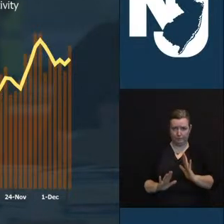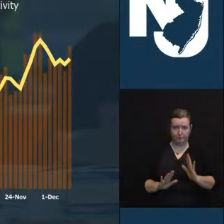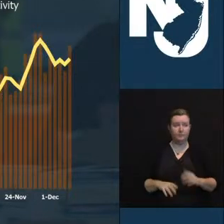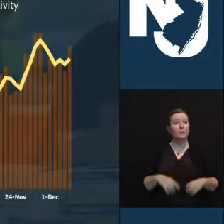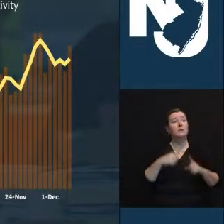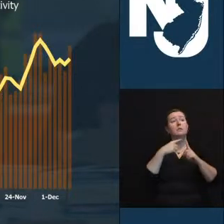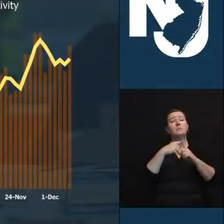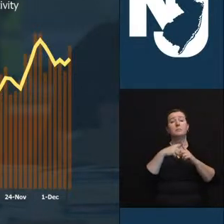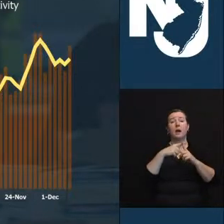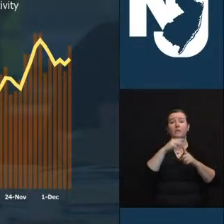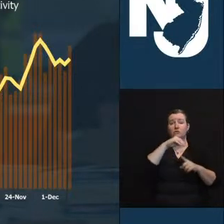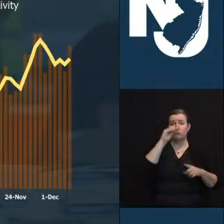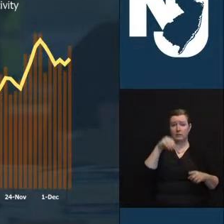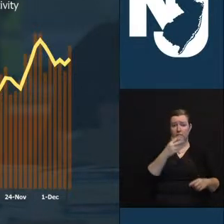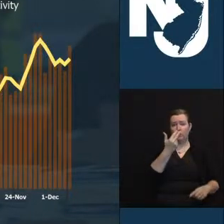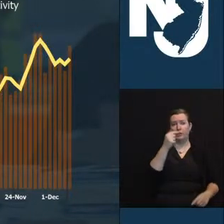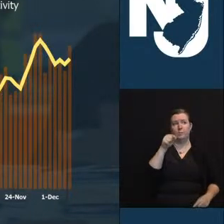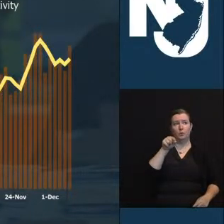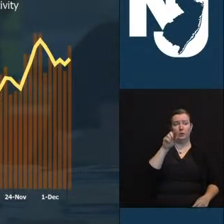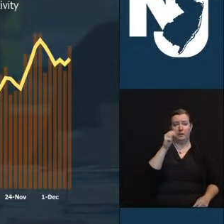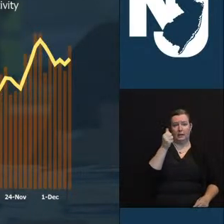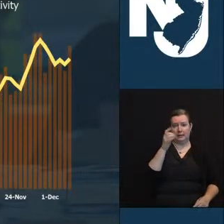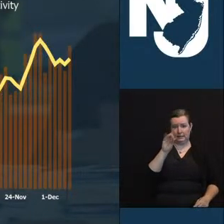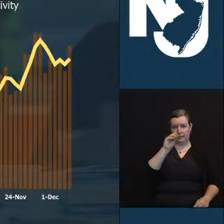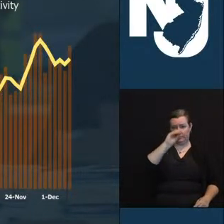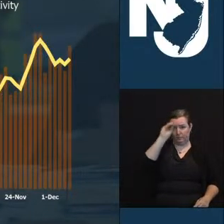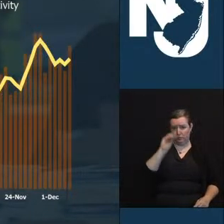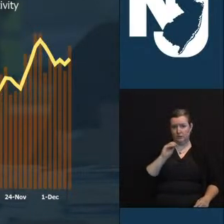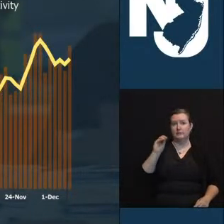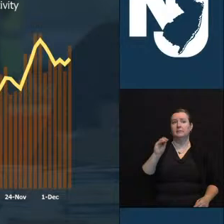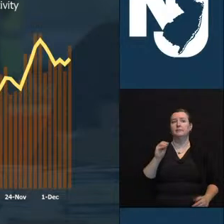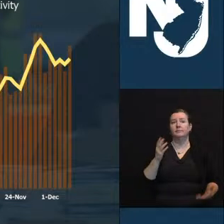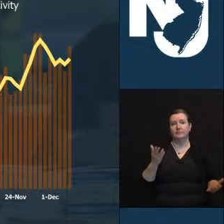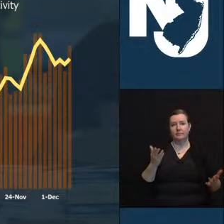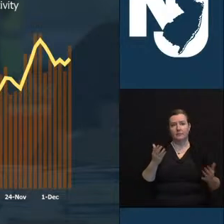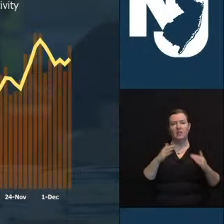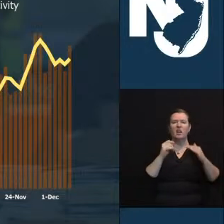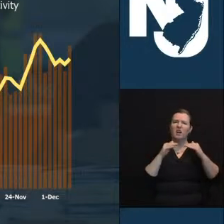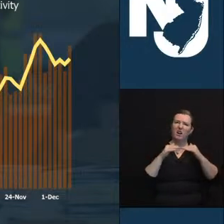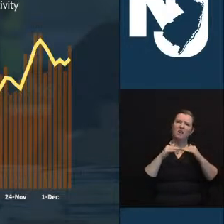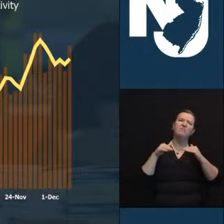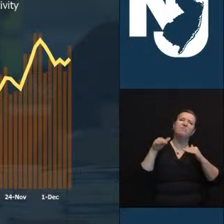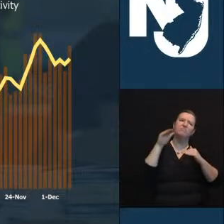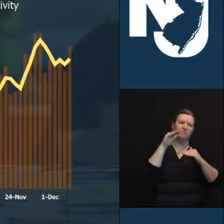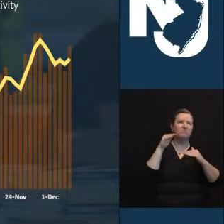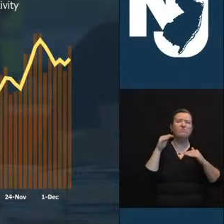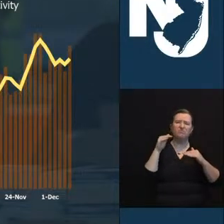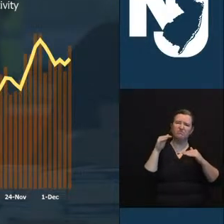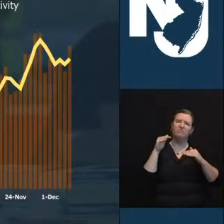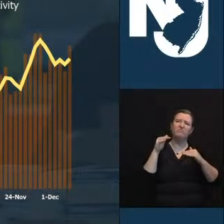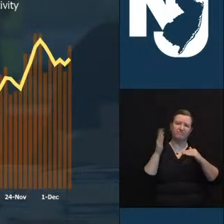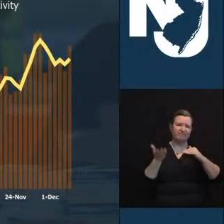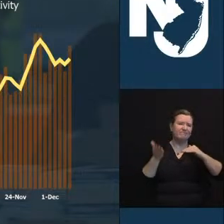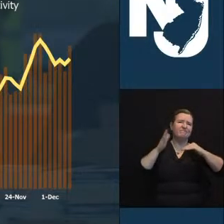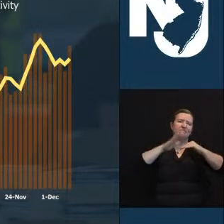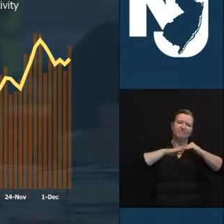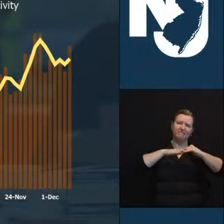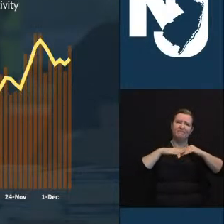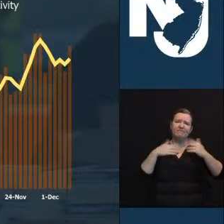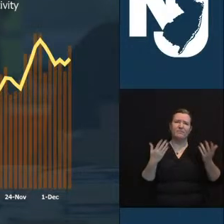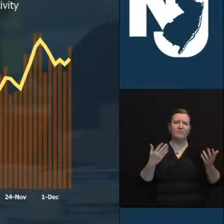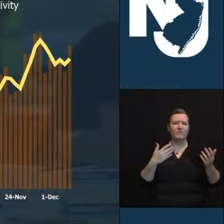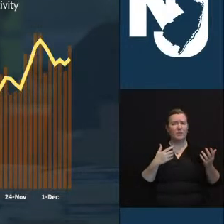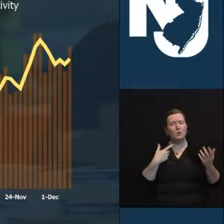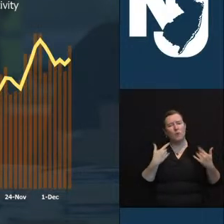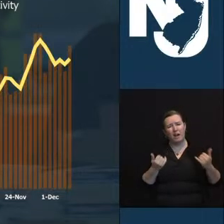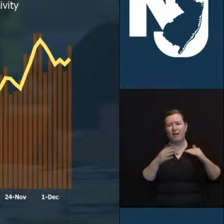Saturday, December 5th, was 13.18%, certainly well above anything that we would deem acceptable. And